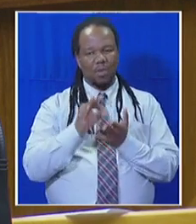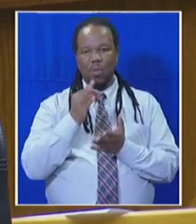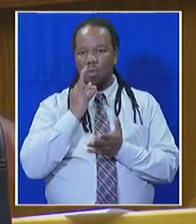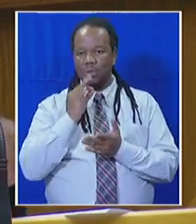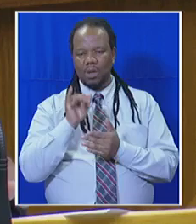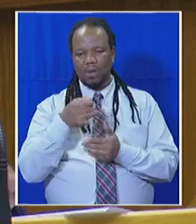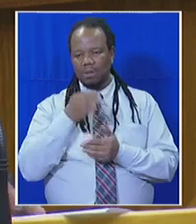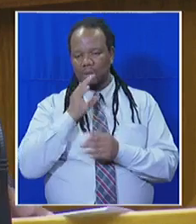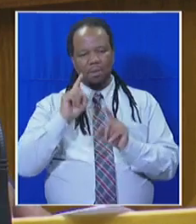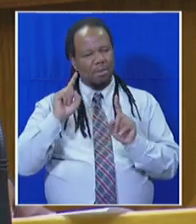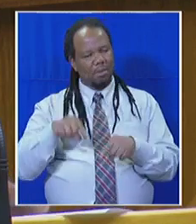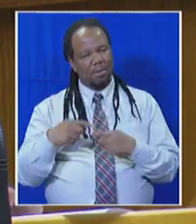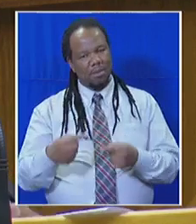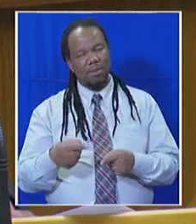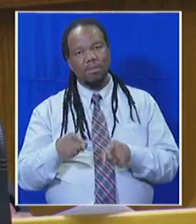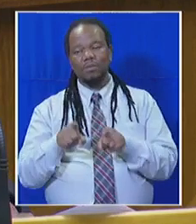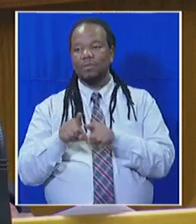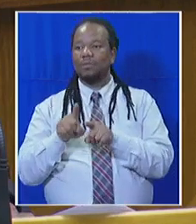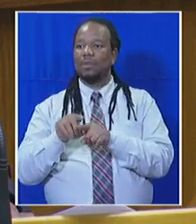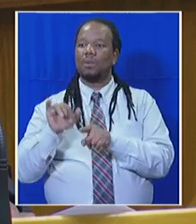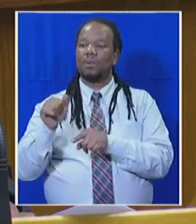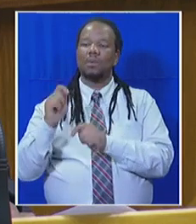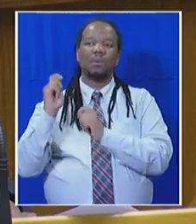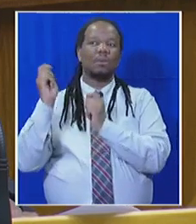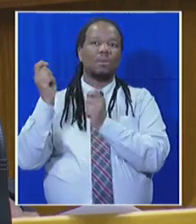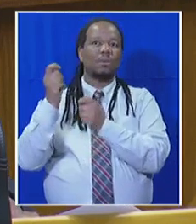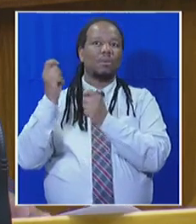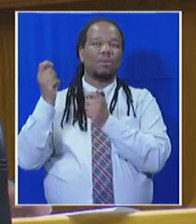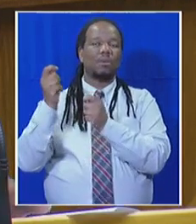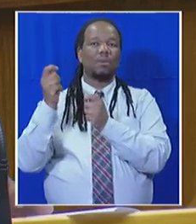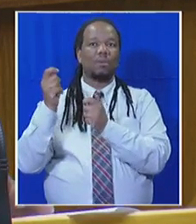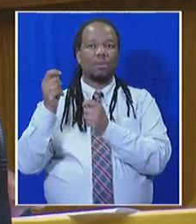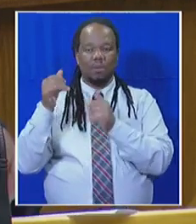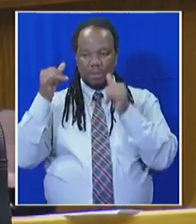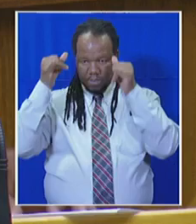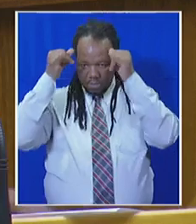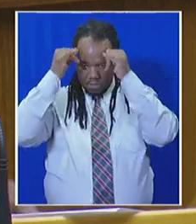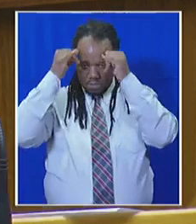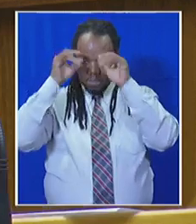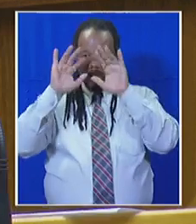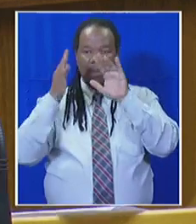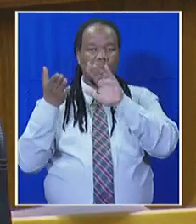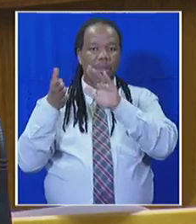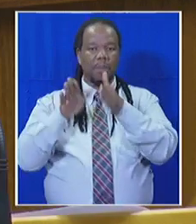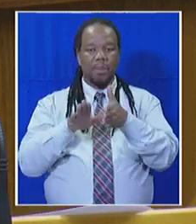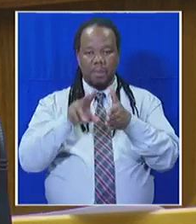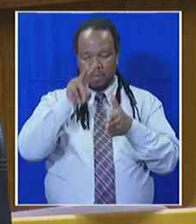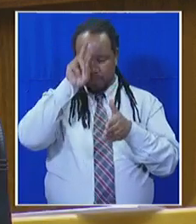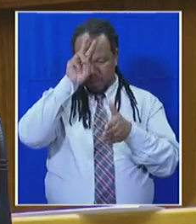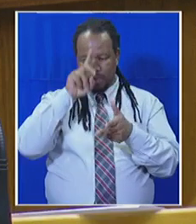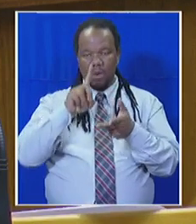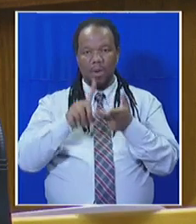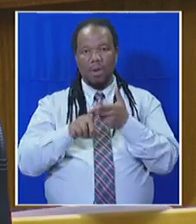water. Ey'ndaweni nje zasemakhaya imfuyo iyafa ziki inqane. Ey'ndaweni ey'fana